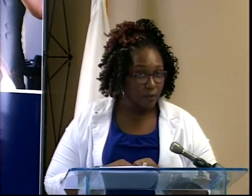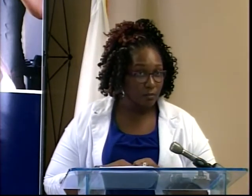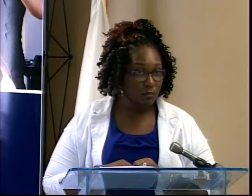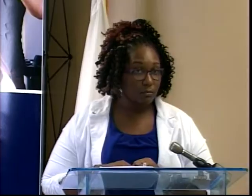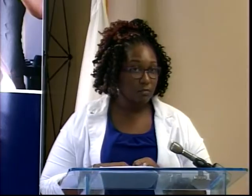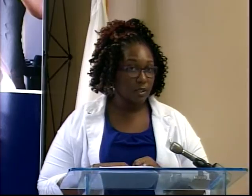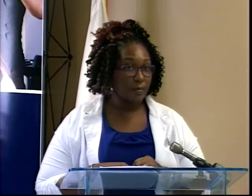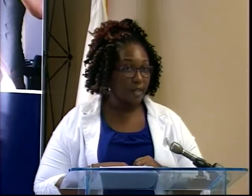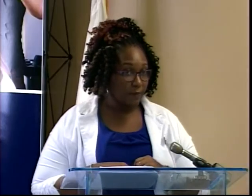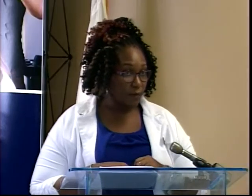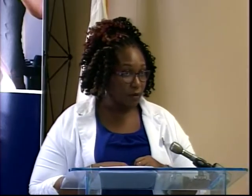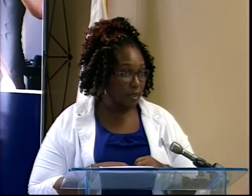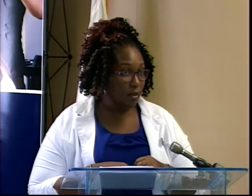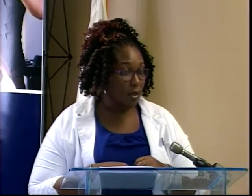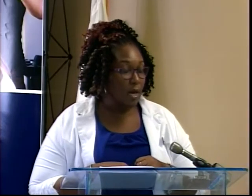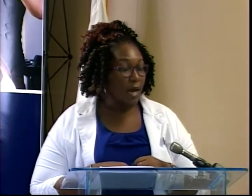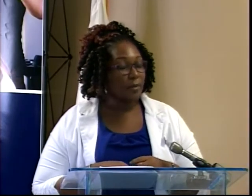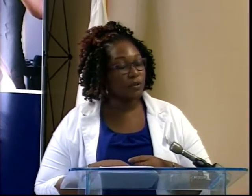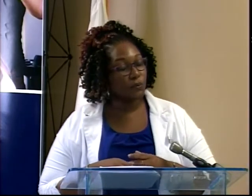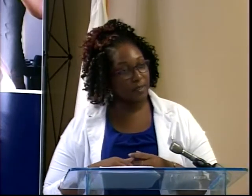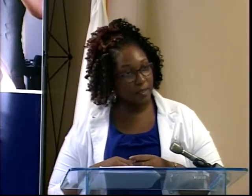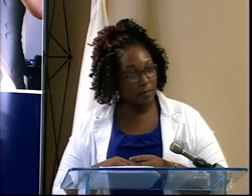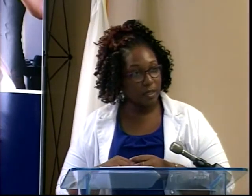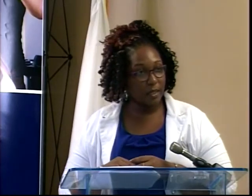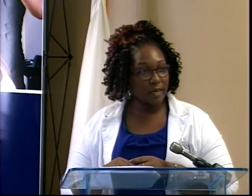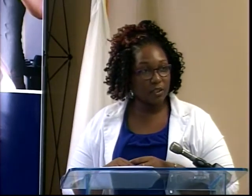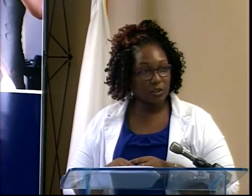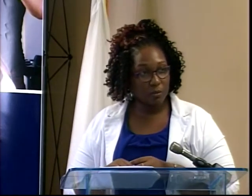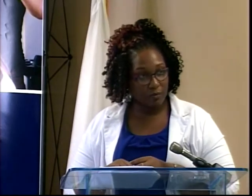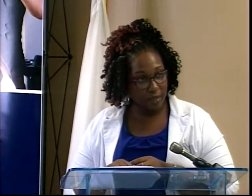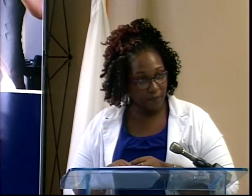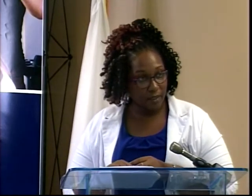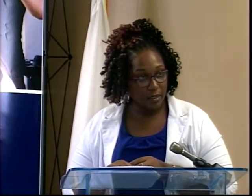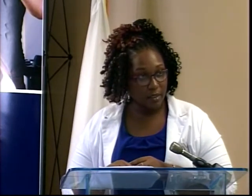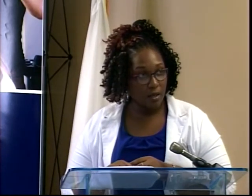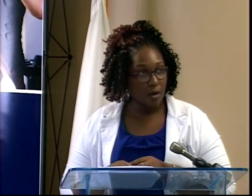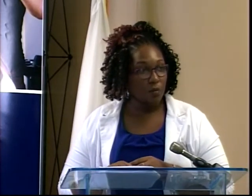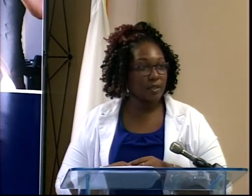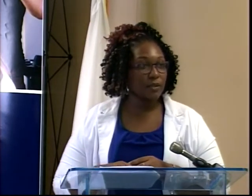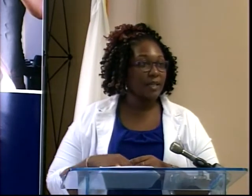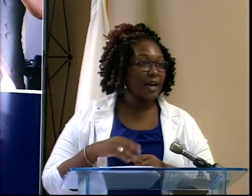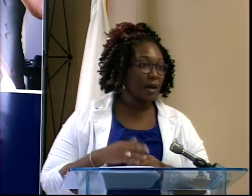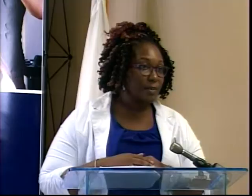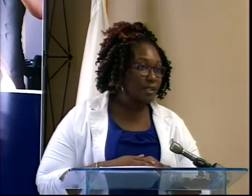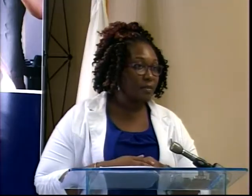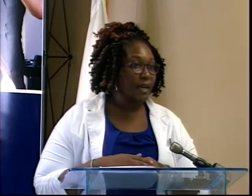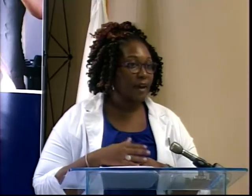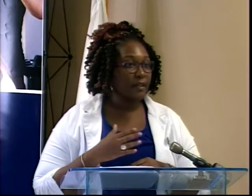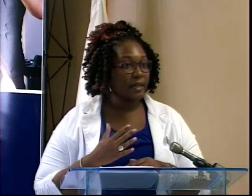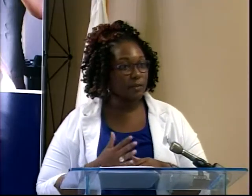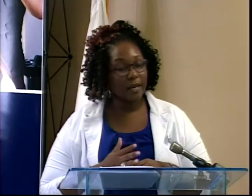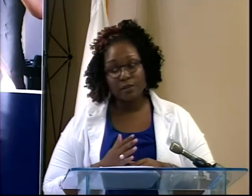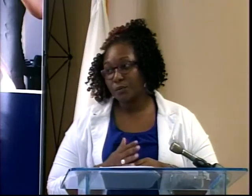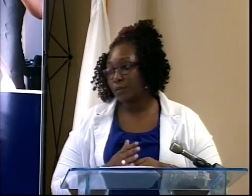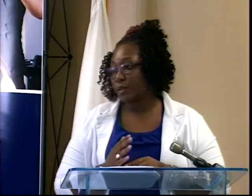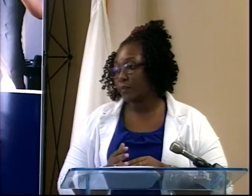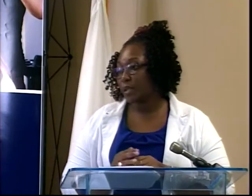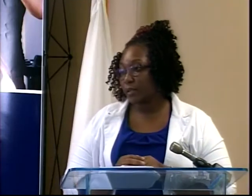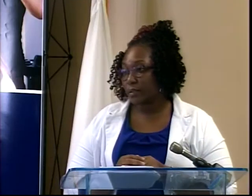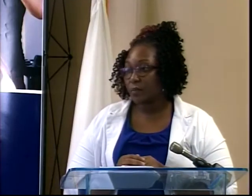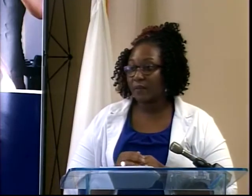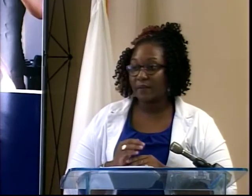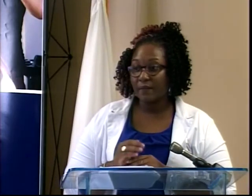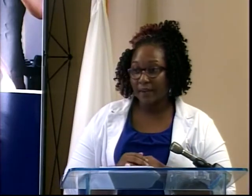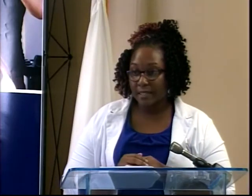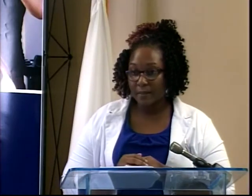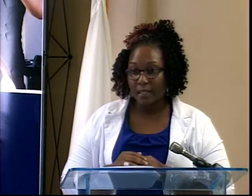come from to pay for it? Am I doing something that is job relevant? What's going to happen to me after I spend 2 to 3